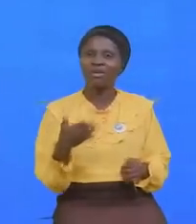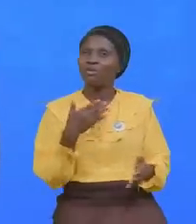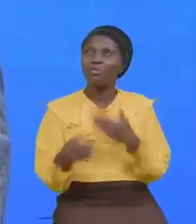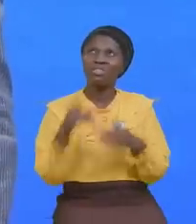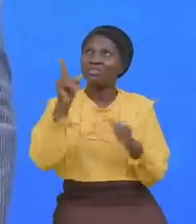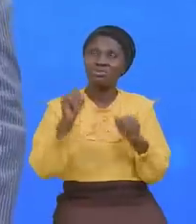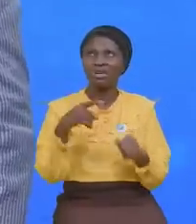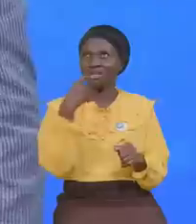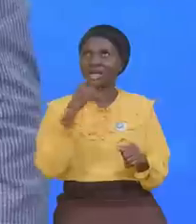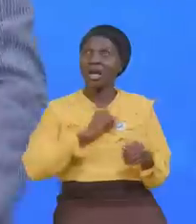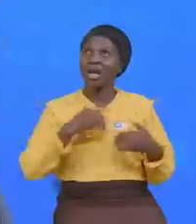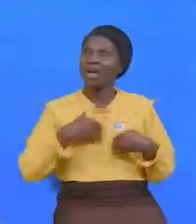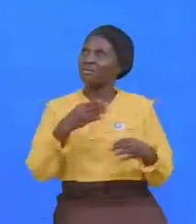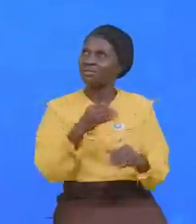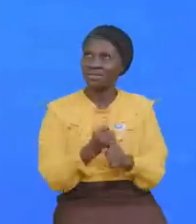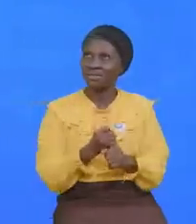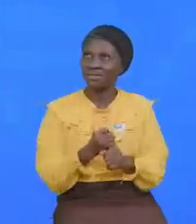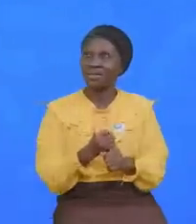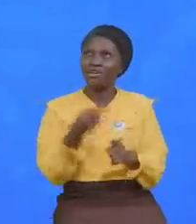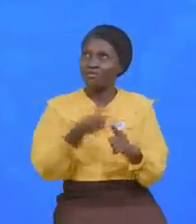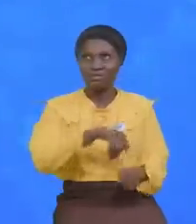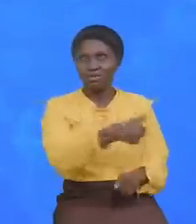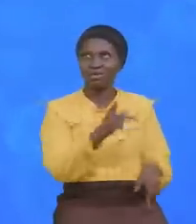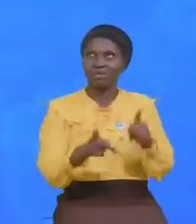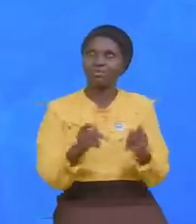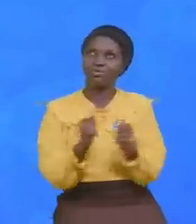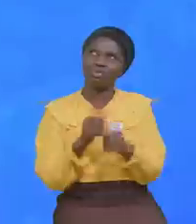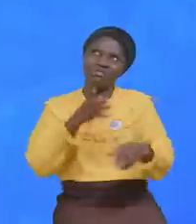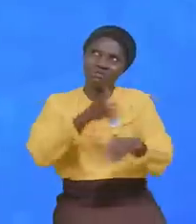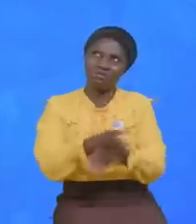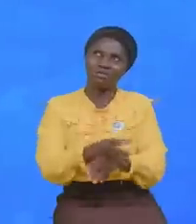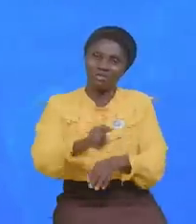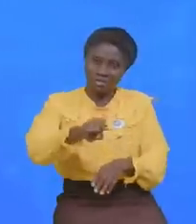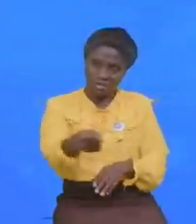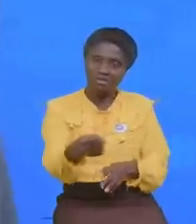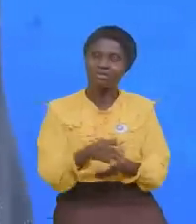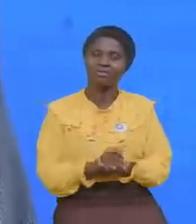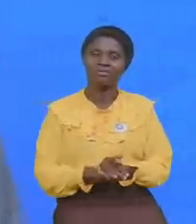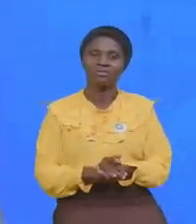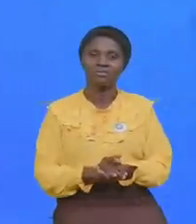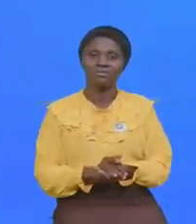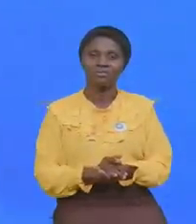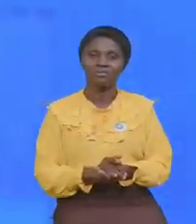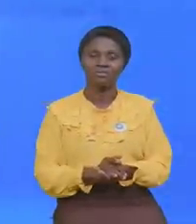I've taken them from other people by false accusation.